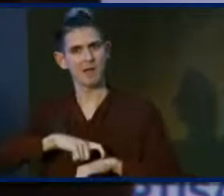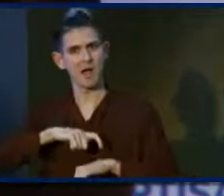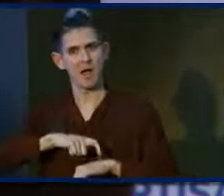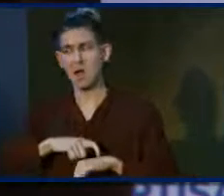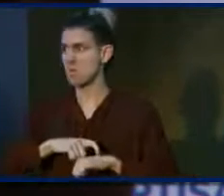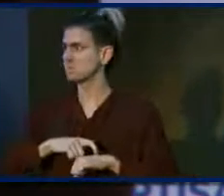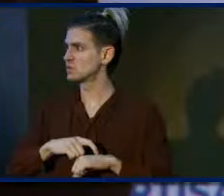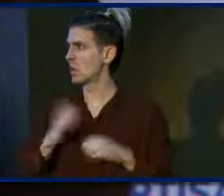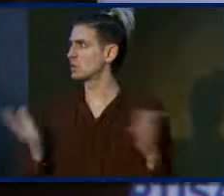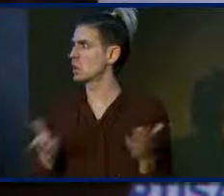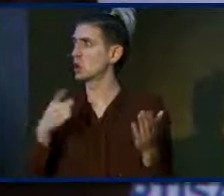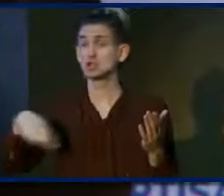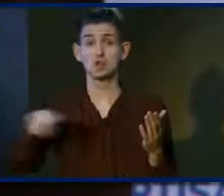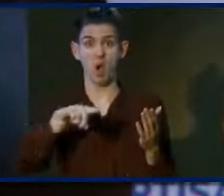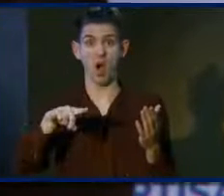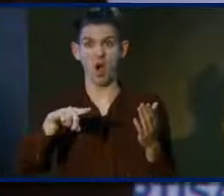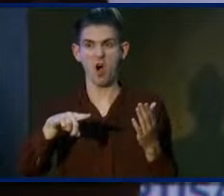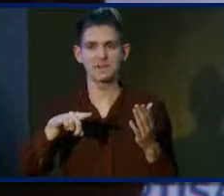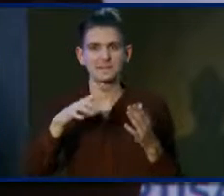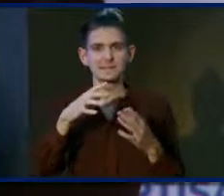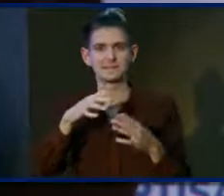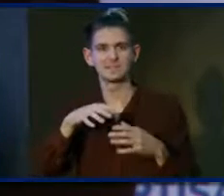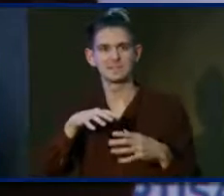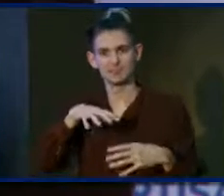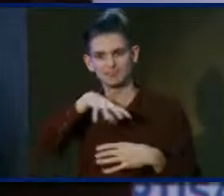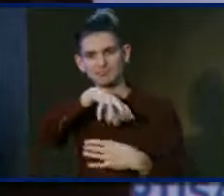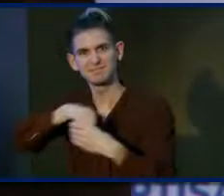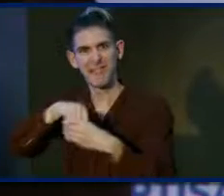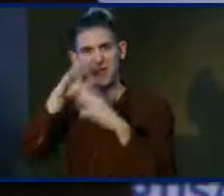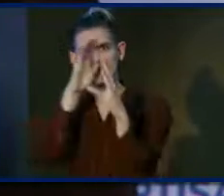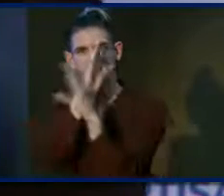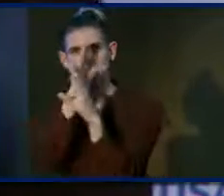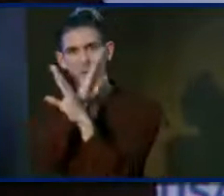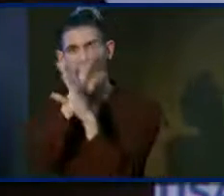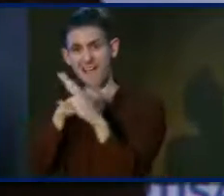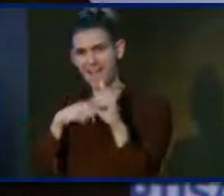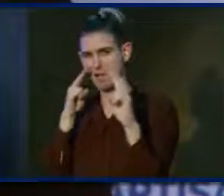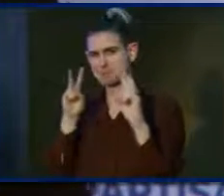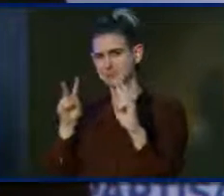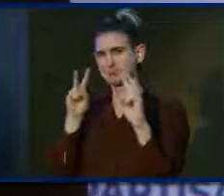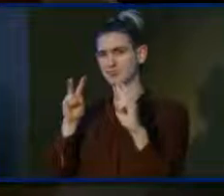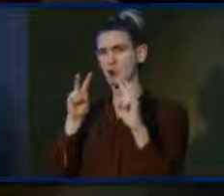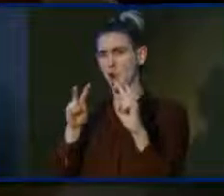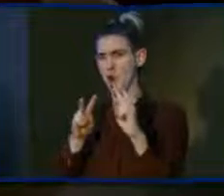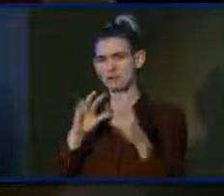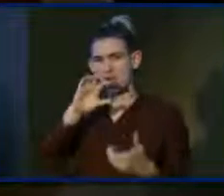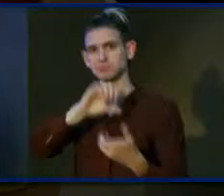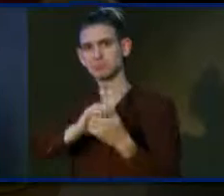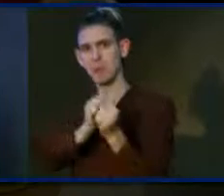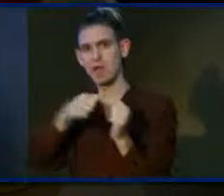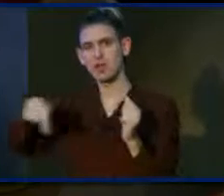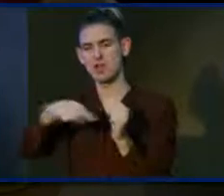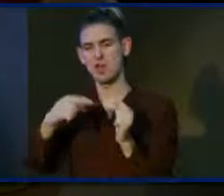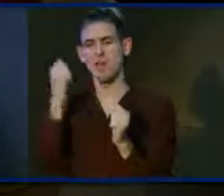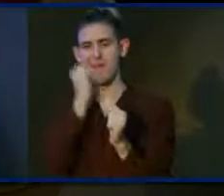to find a way to get in the way. And I'm looking forward to doing it with you every step of the way. Thank you.